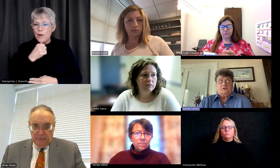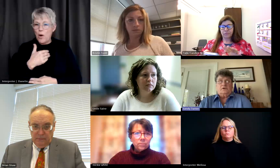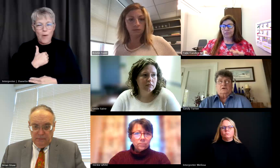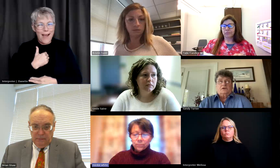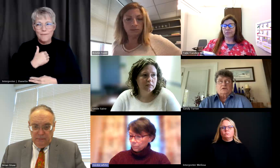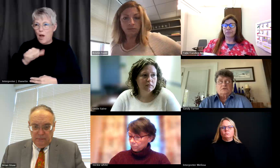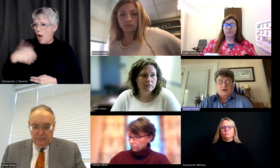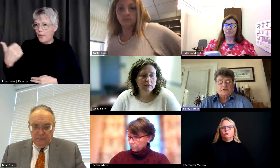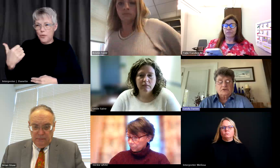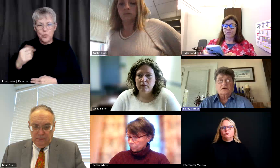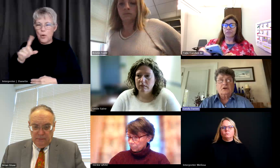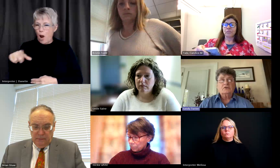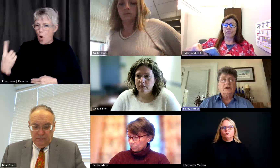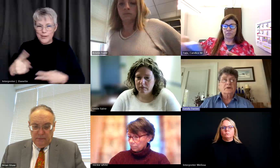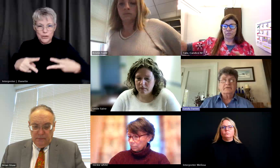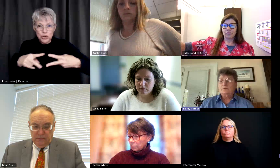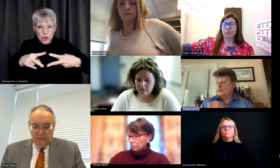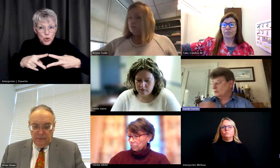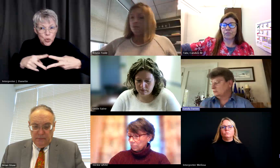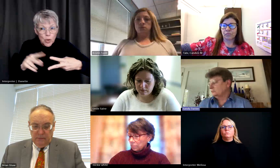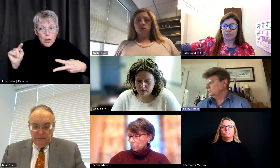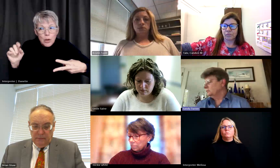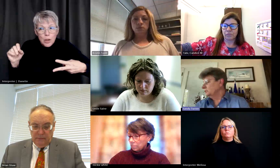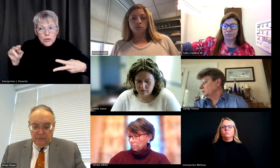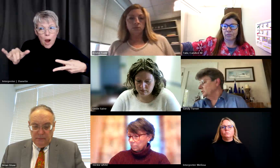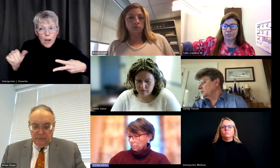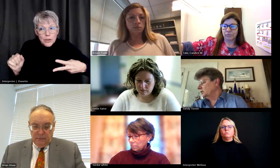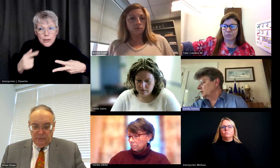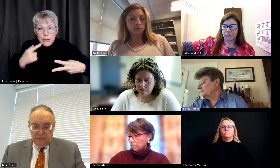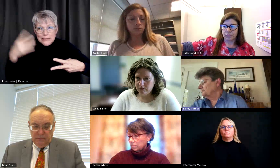else. Tanya, you can correct me if I'm wrong.